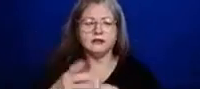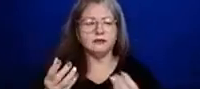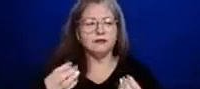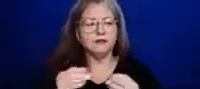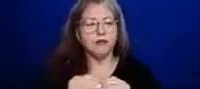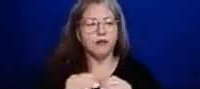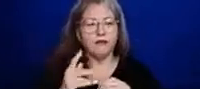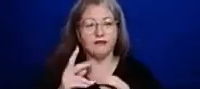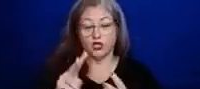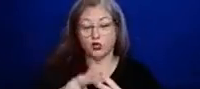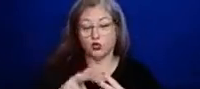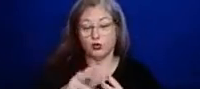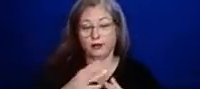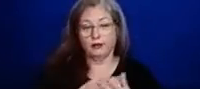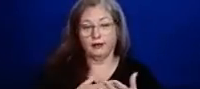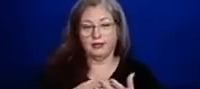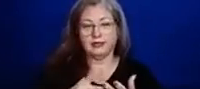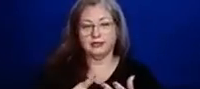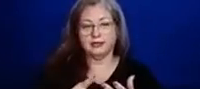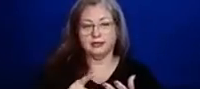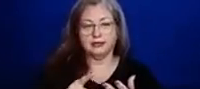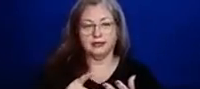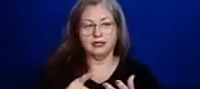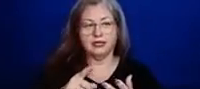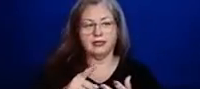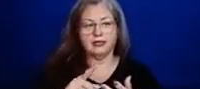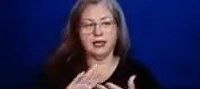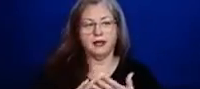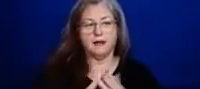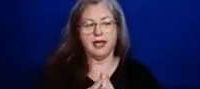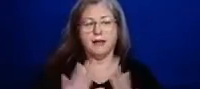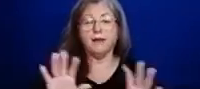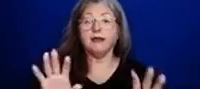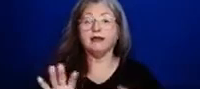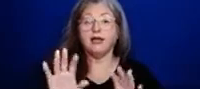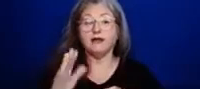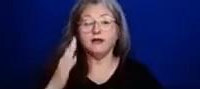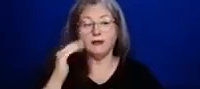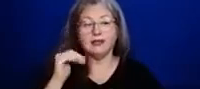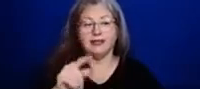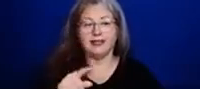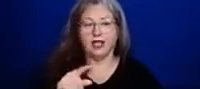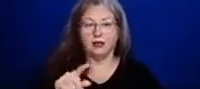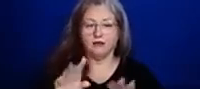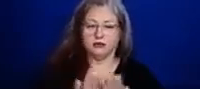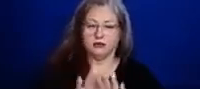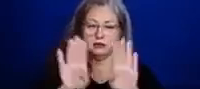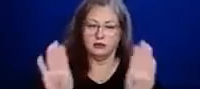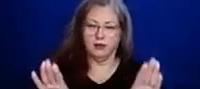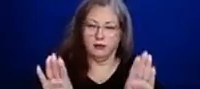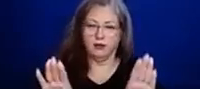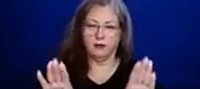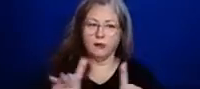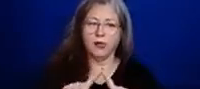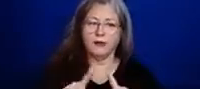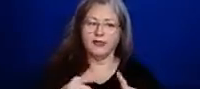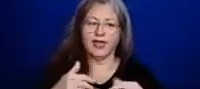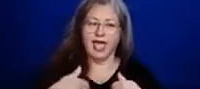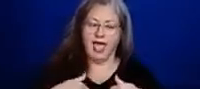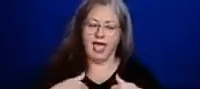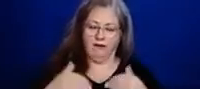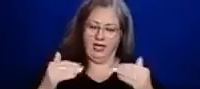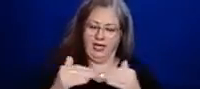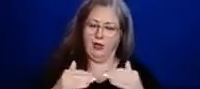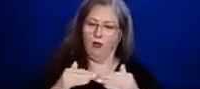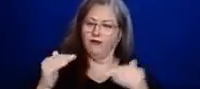two pieces became out very decorative because they're like separated, but they have like equivalence with